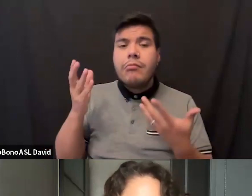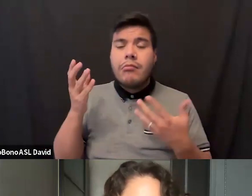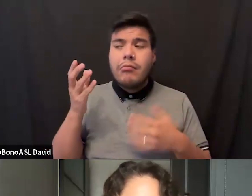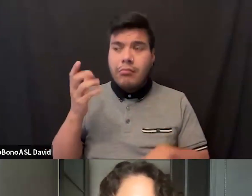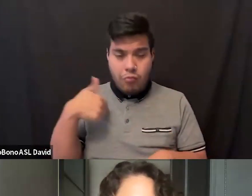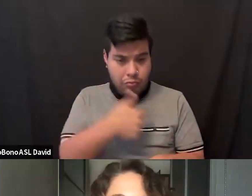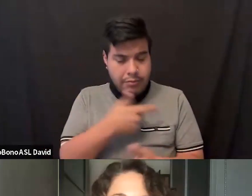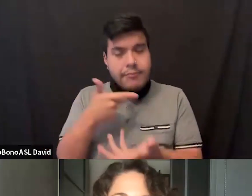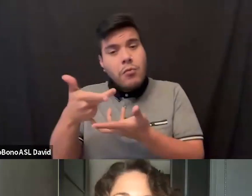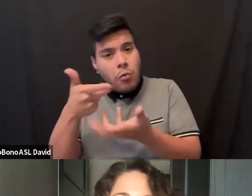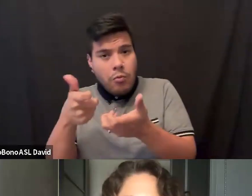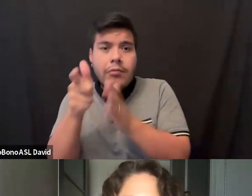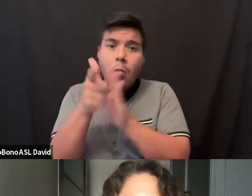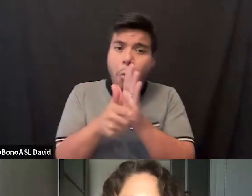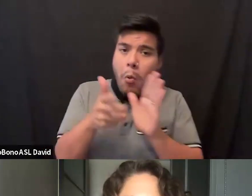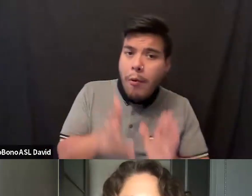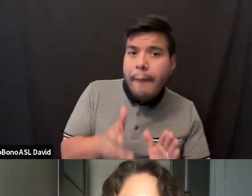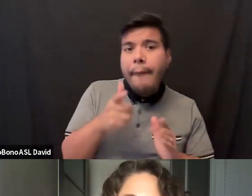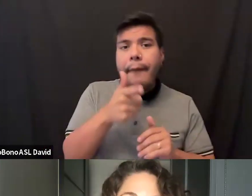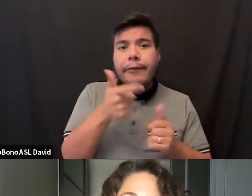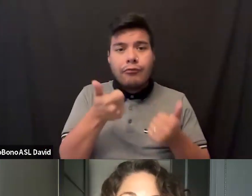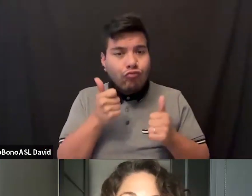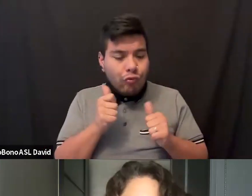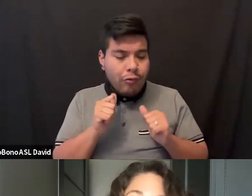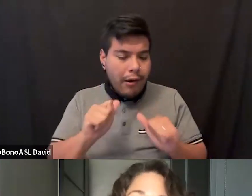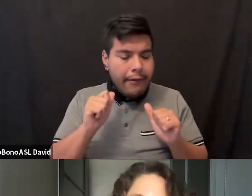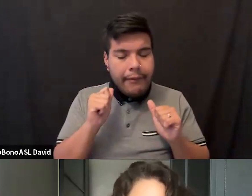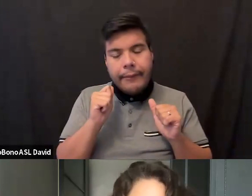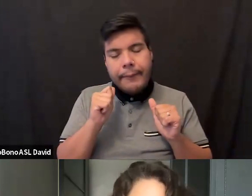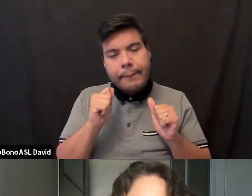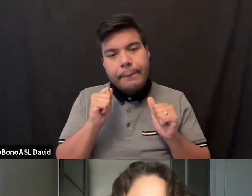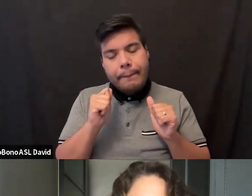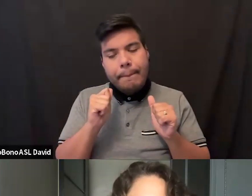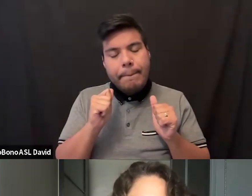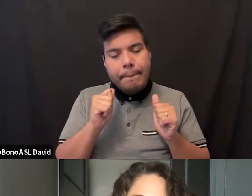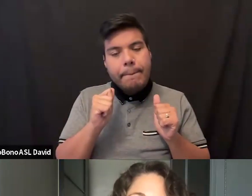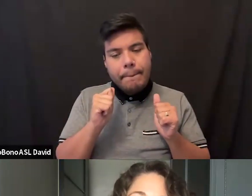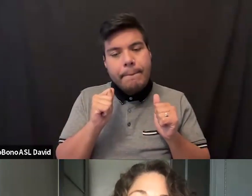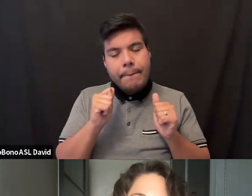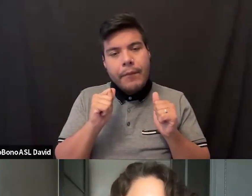also spoke with lawyers that were trying to make the